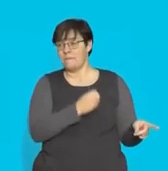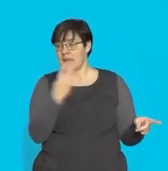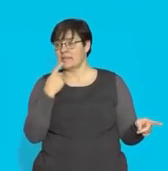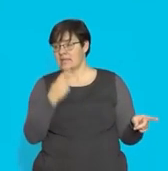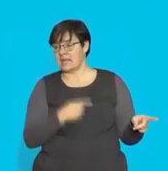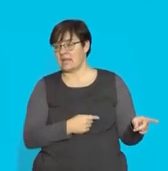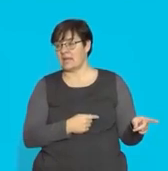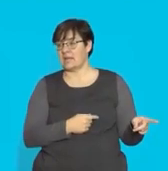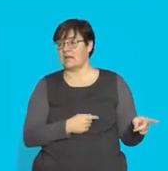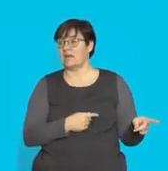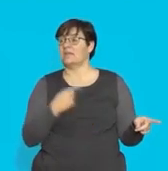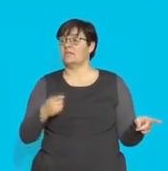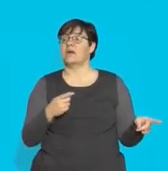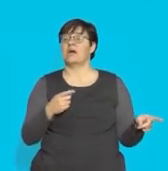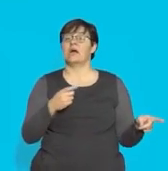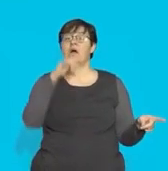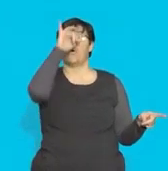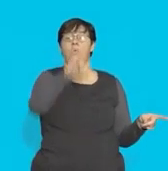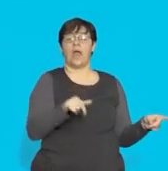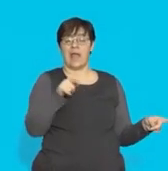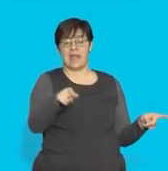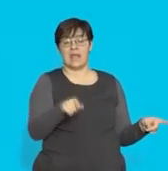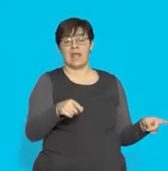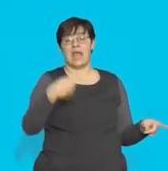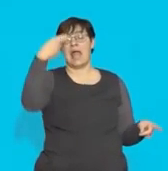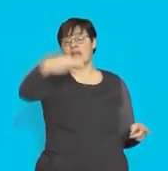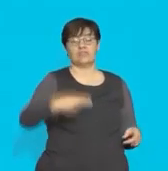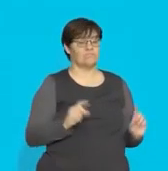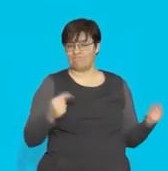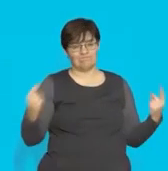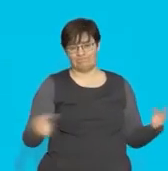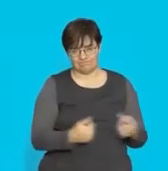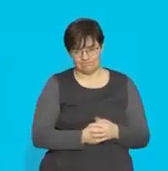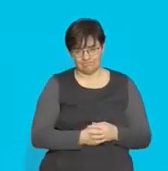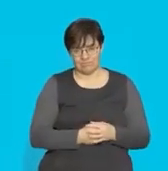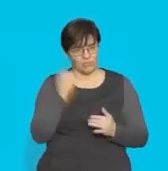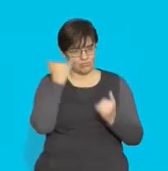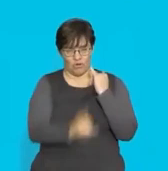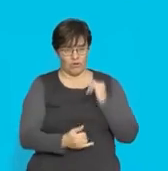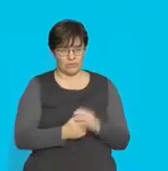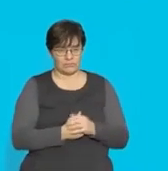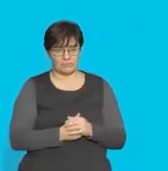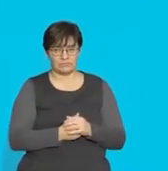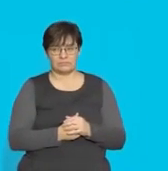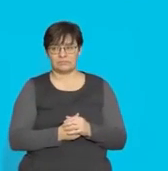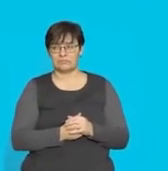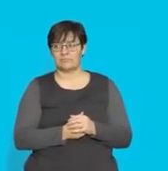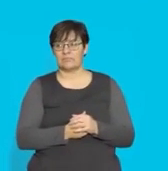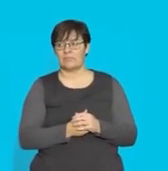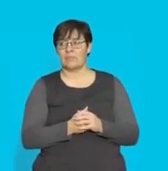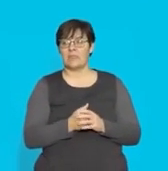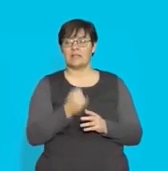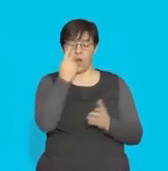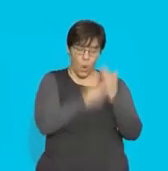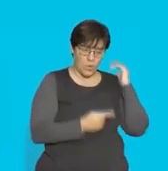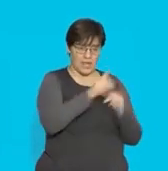learners indicating on the Y chromosome the presence of the allele, and that's wrong. Again,